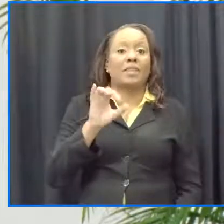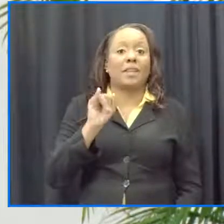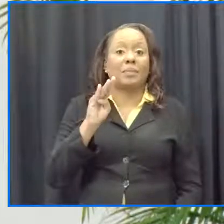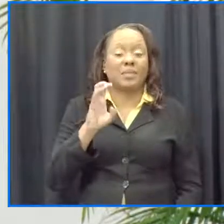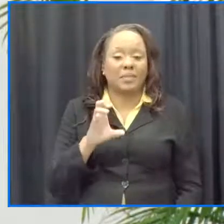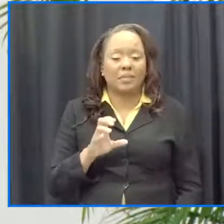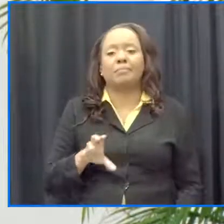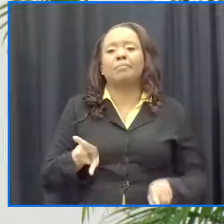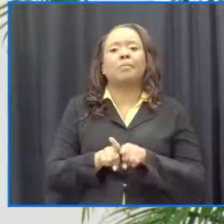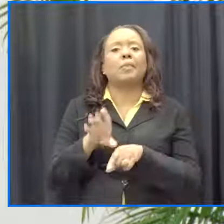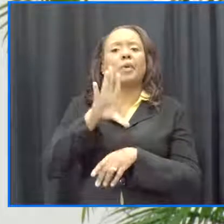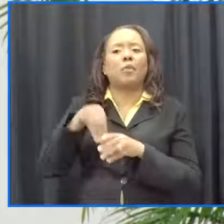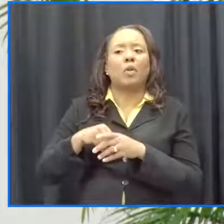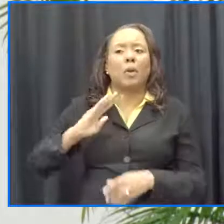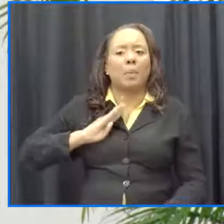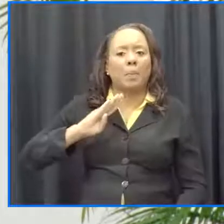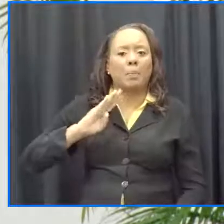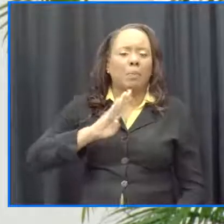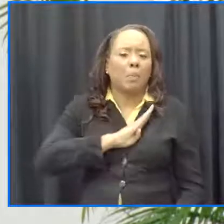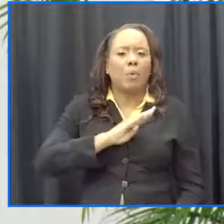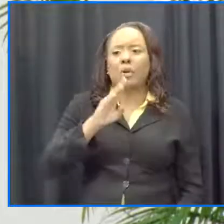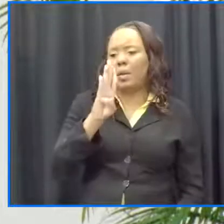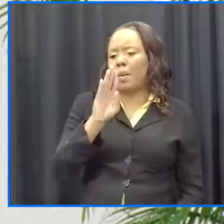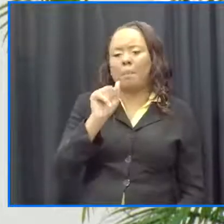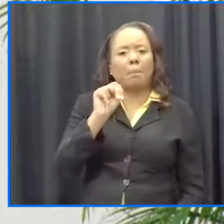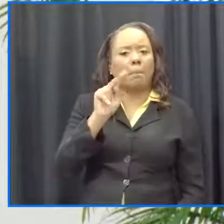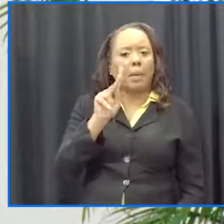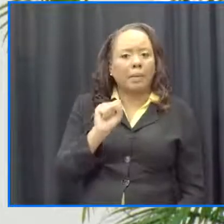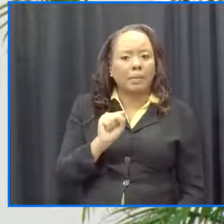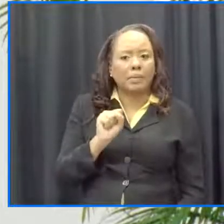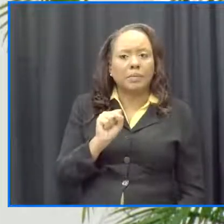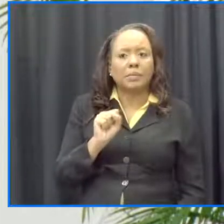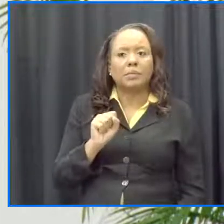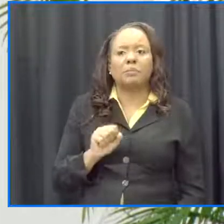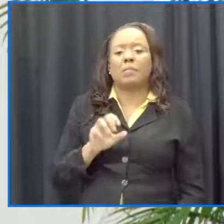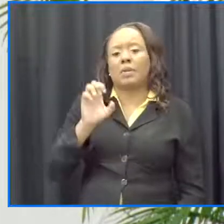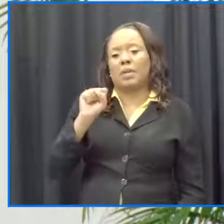boards of Trinidad Cement Limited, Banks Holdings Limited,